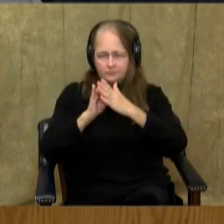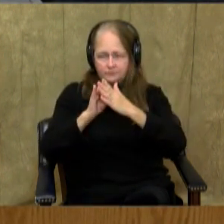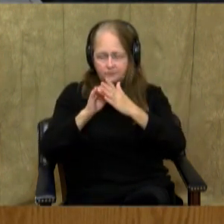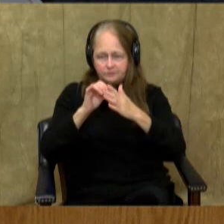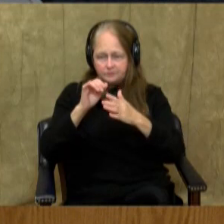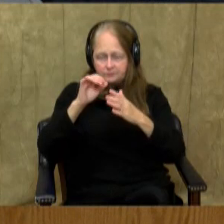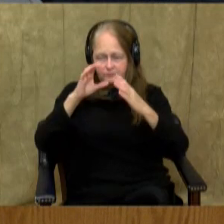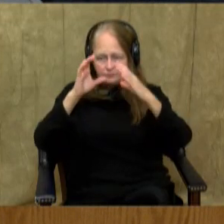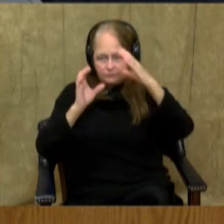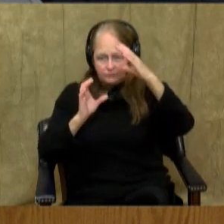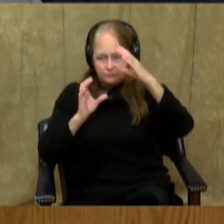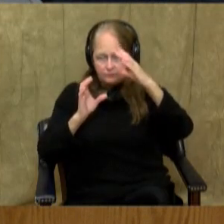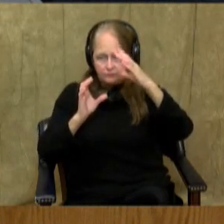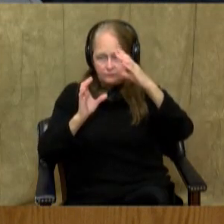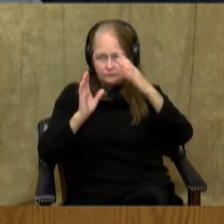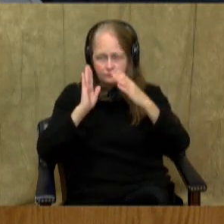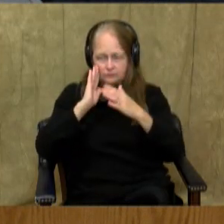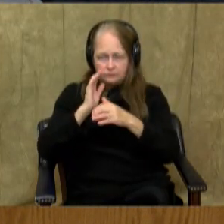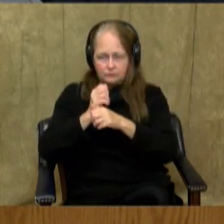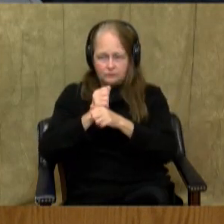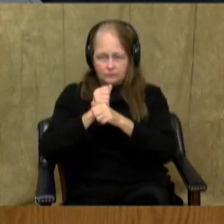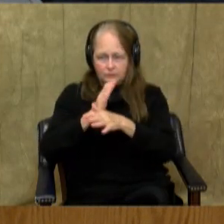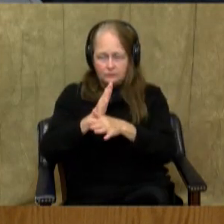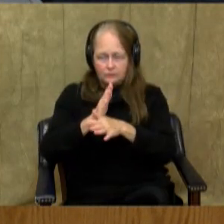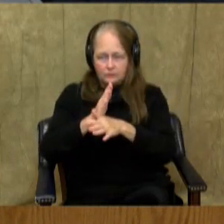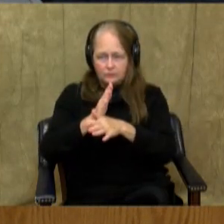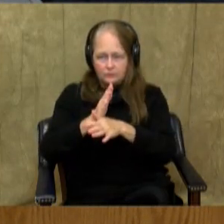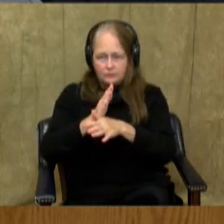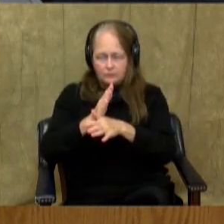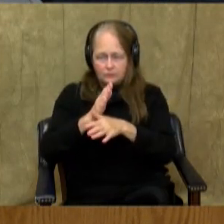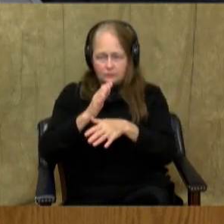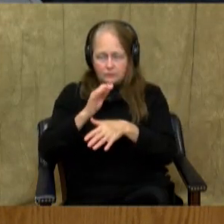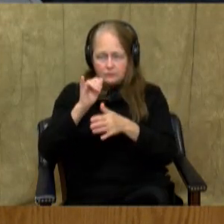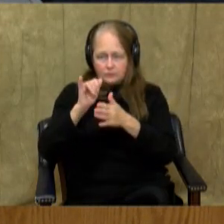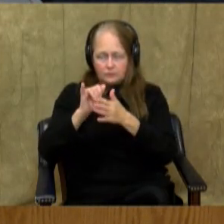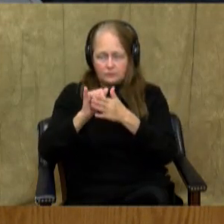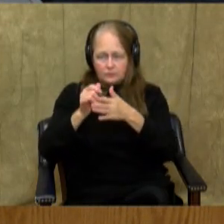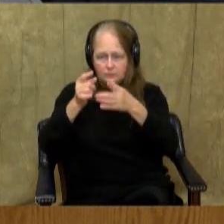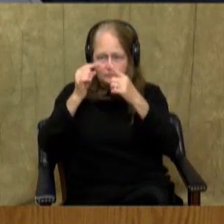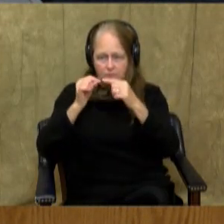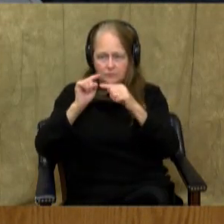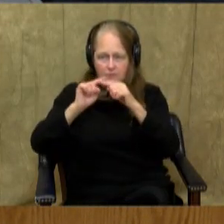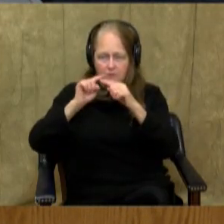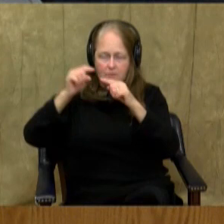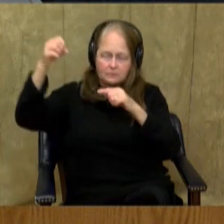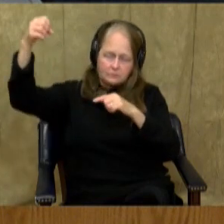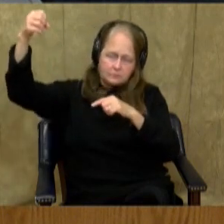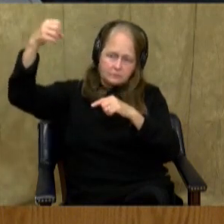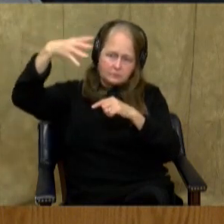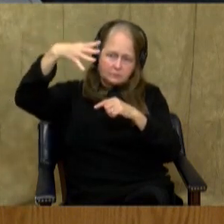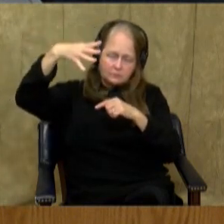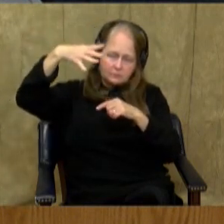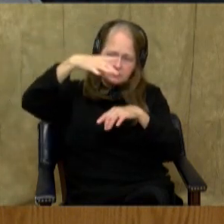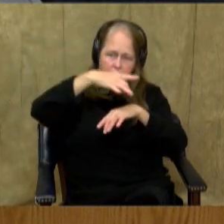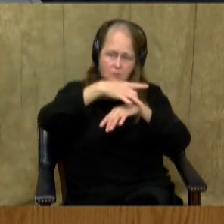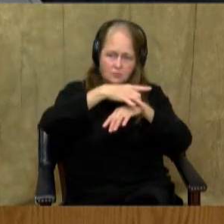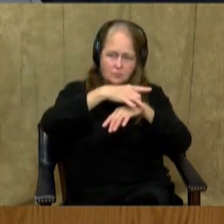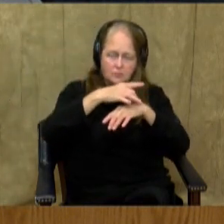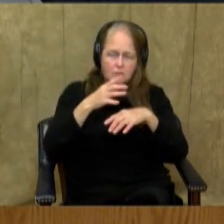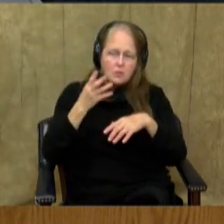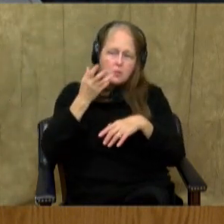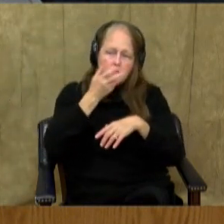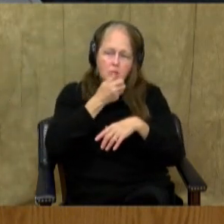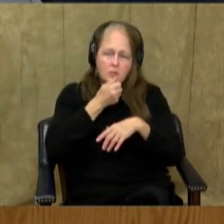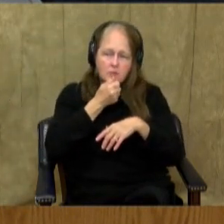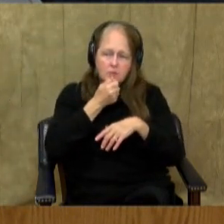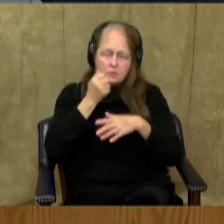this tilt that causes the sun's sunlight rays to come in at different angles. And so that heats the Earth